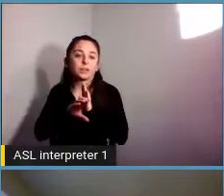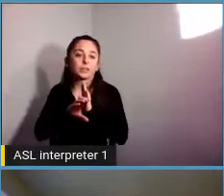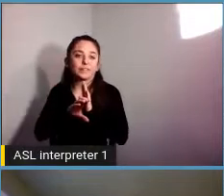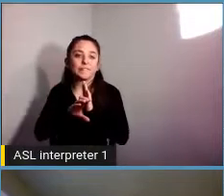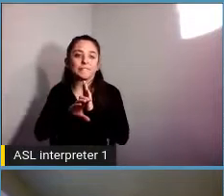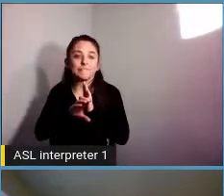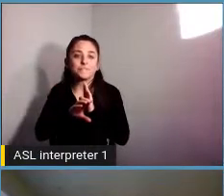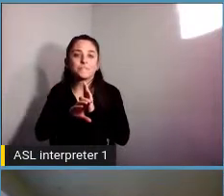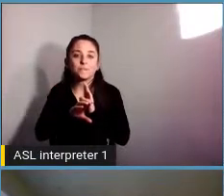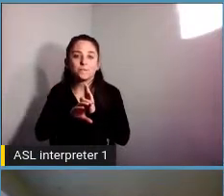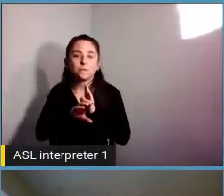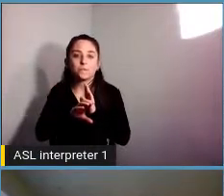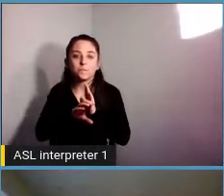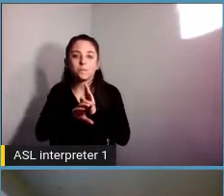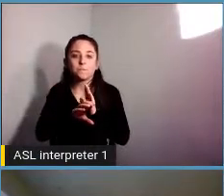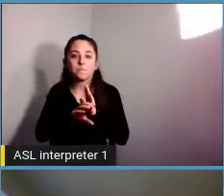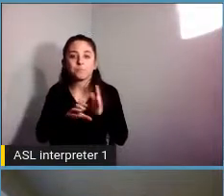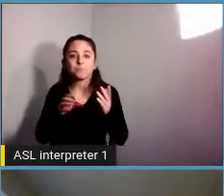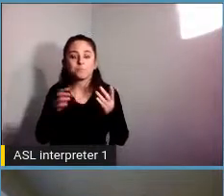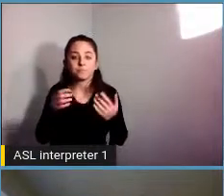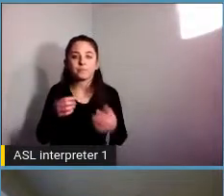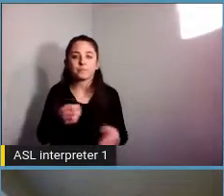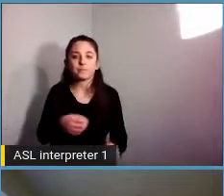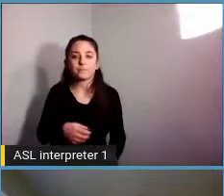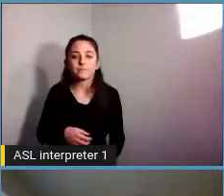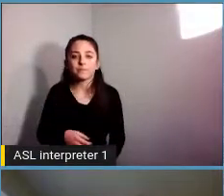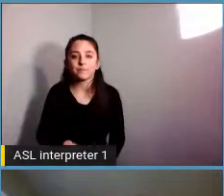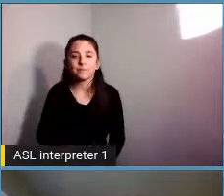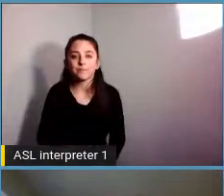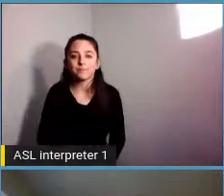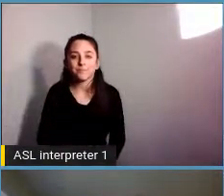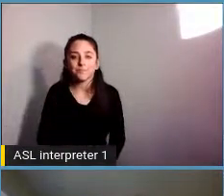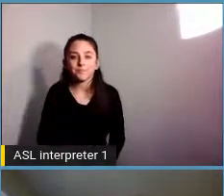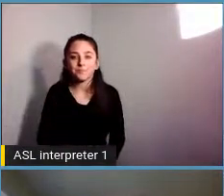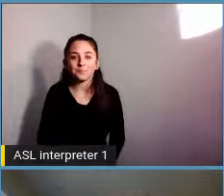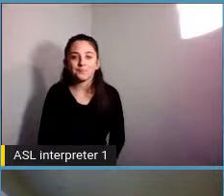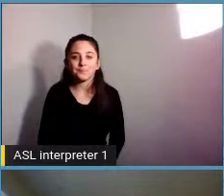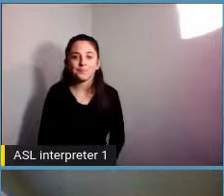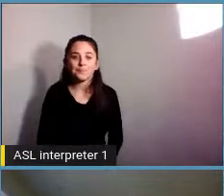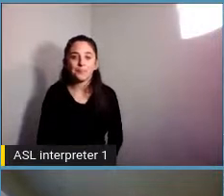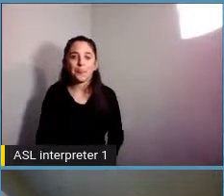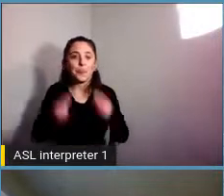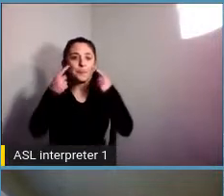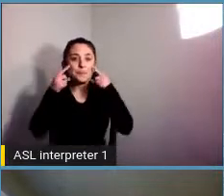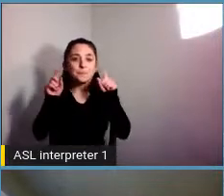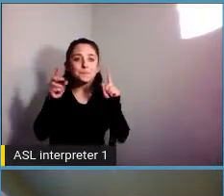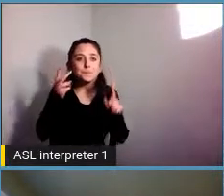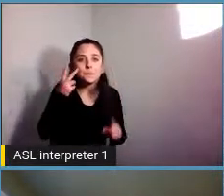finished piece. And let's see if this works.